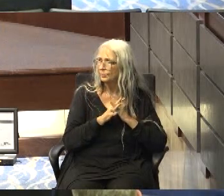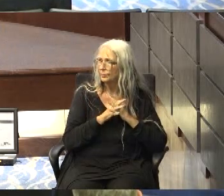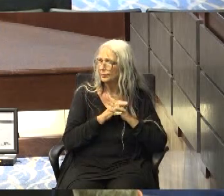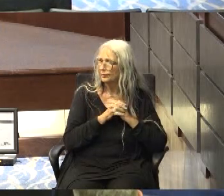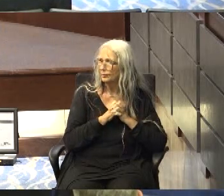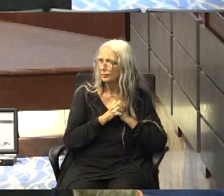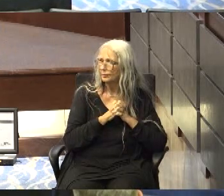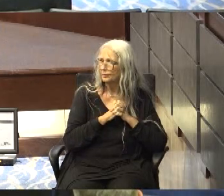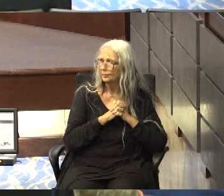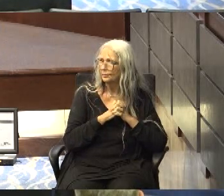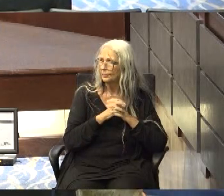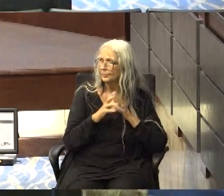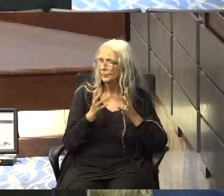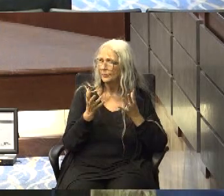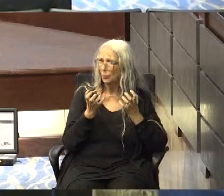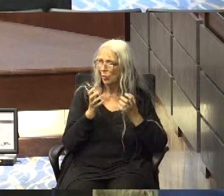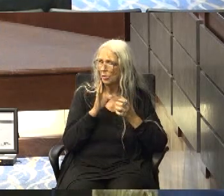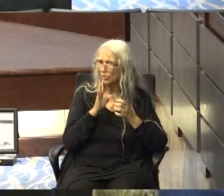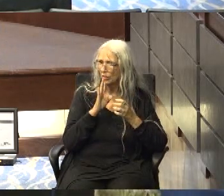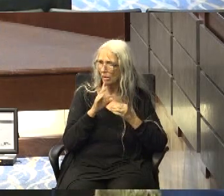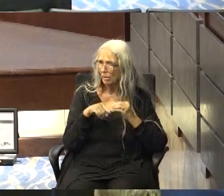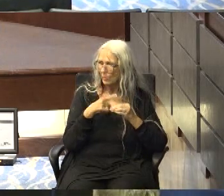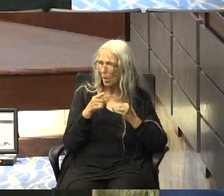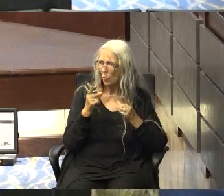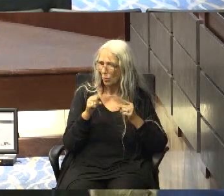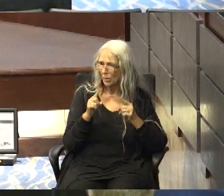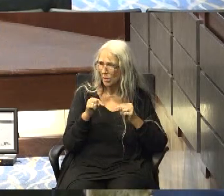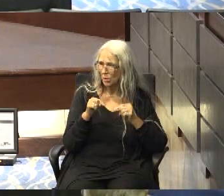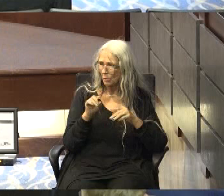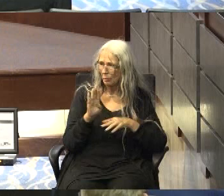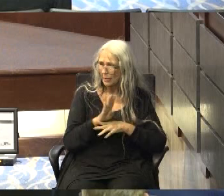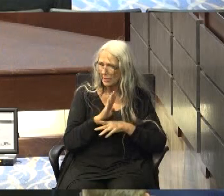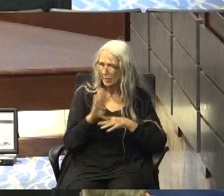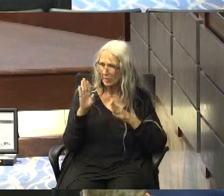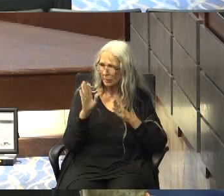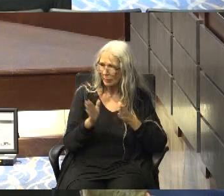I know when you talk about, anytime you do business planning